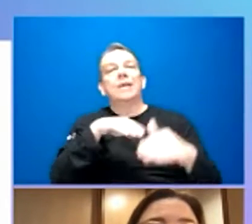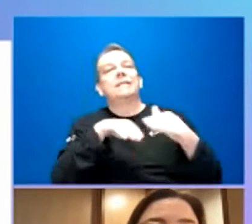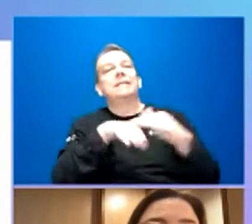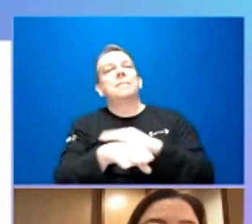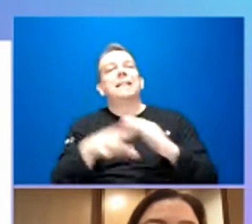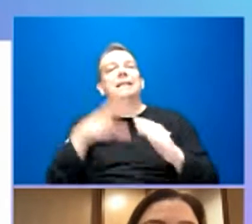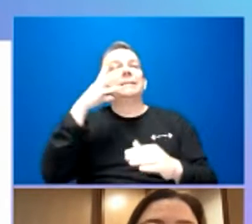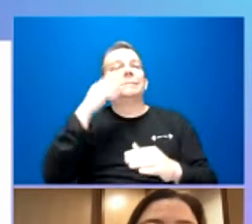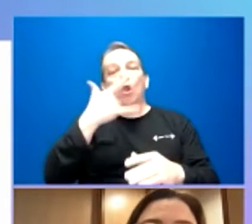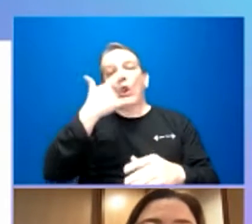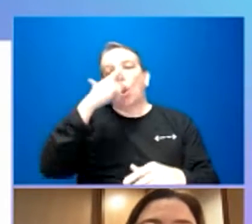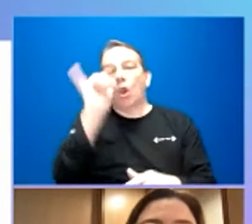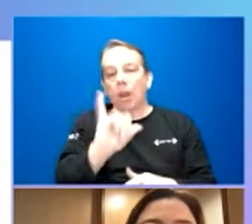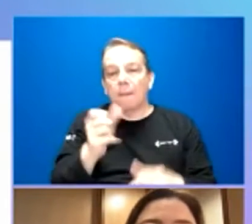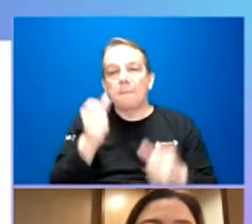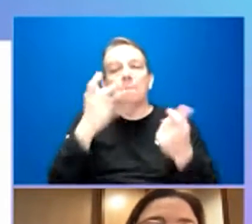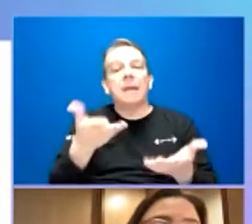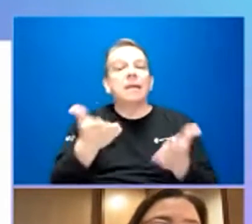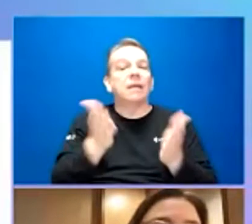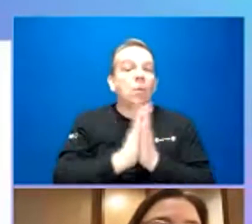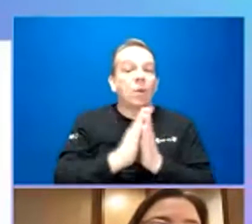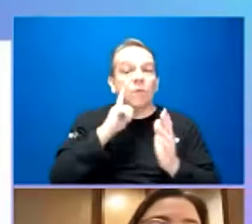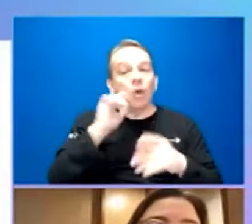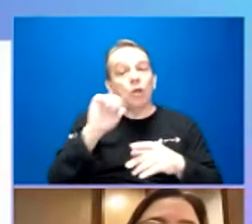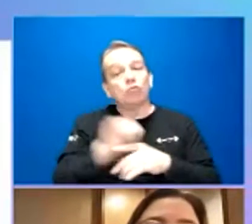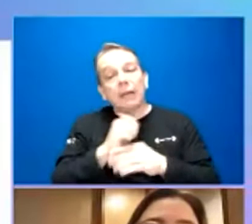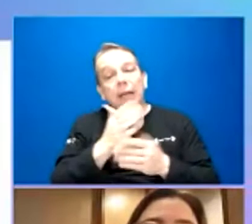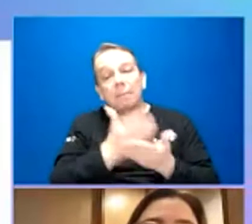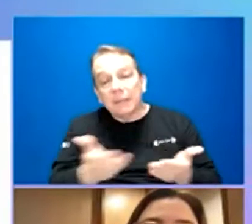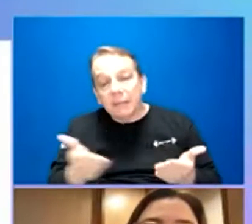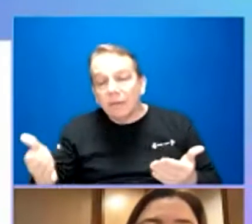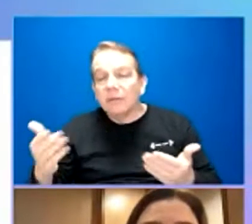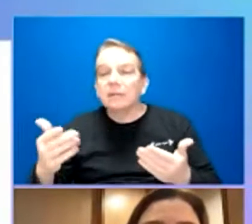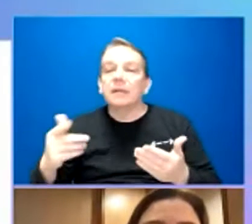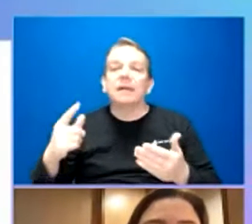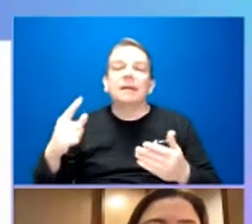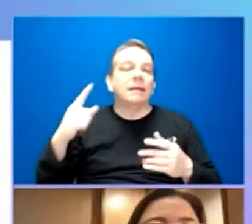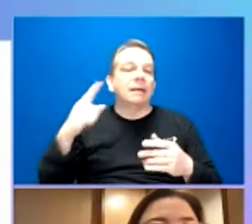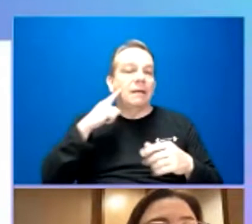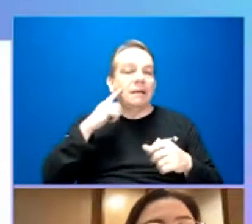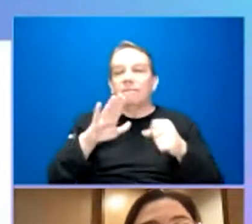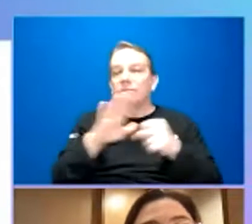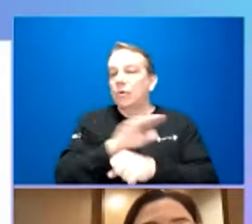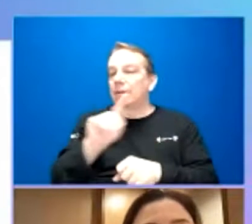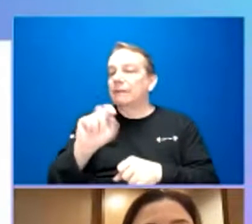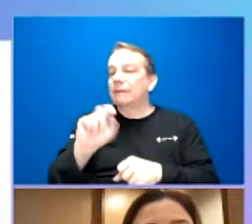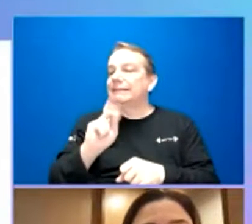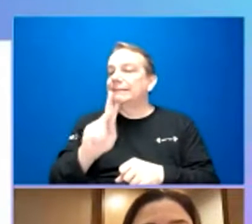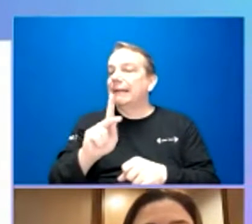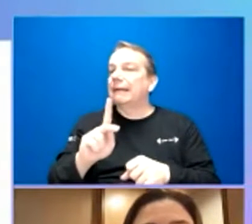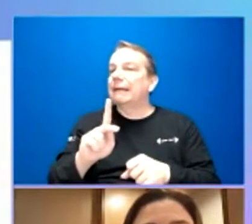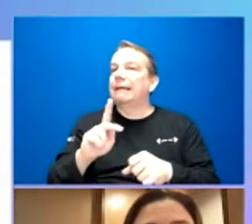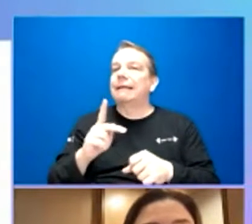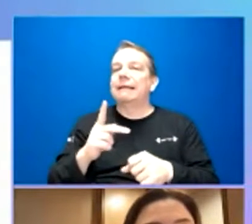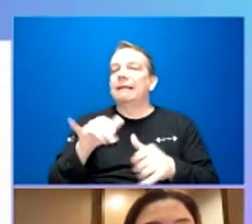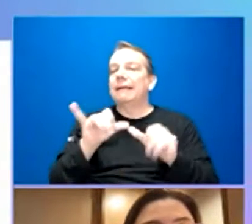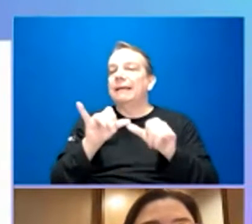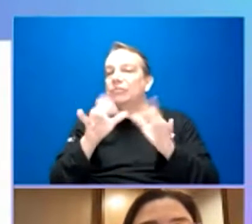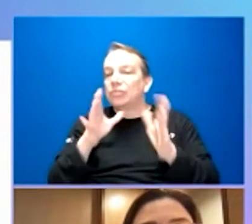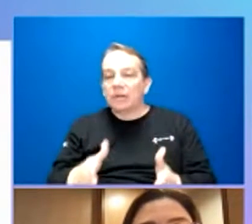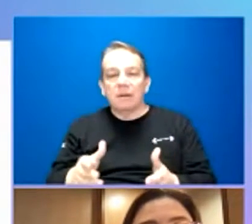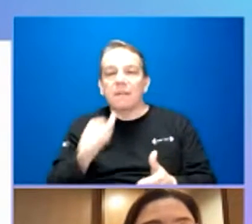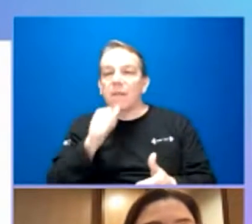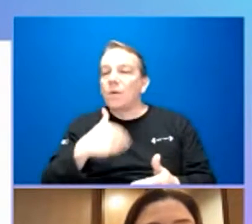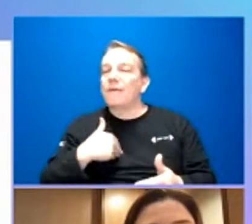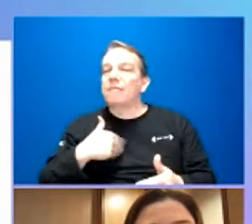we get many requests for training materials, and we hear from full stack engineers that they don't have the front end development skills that